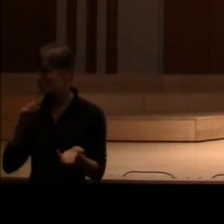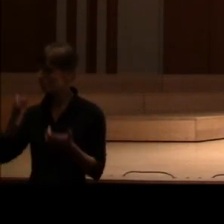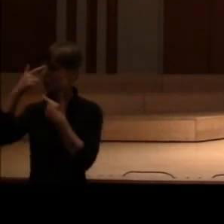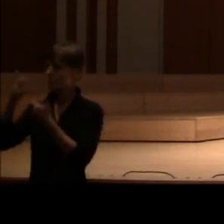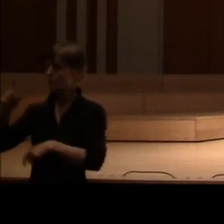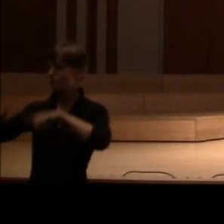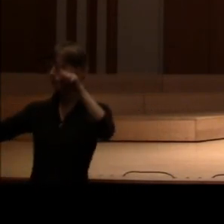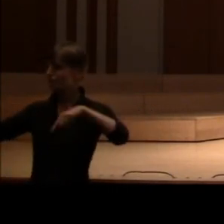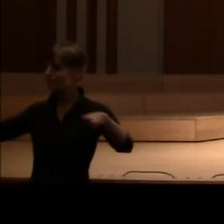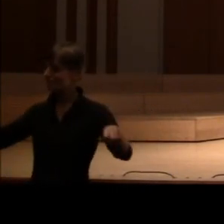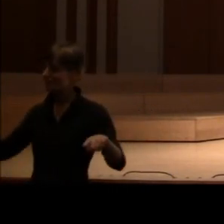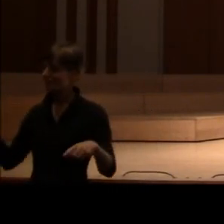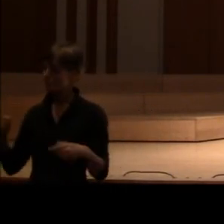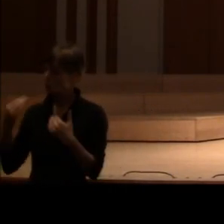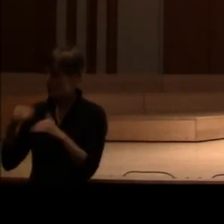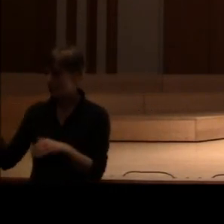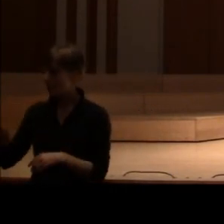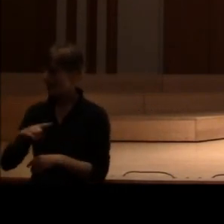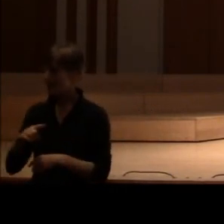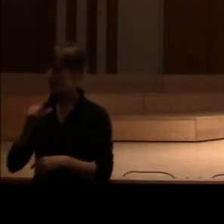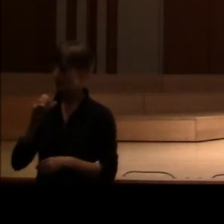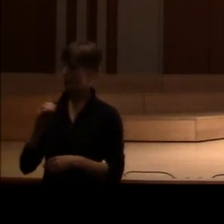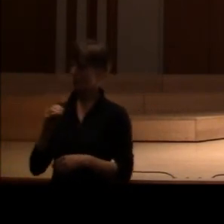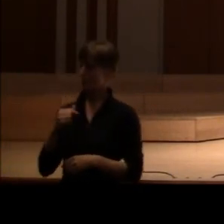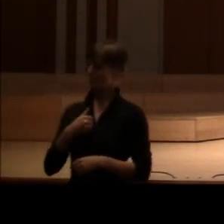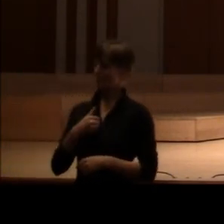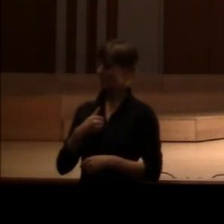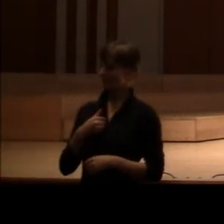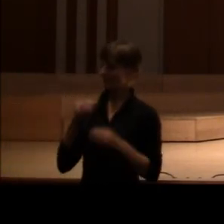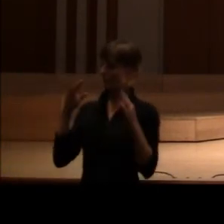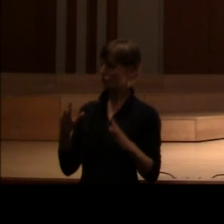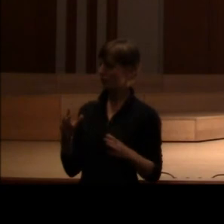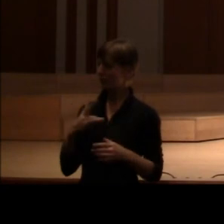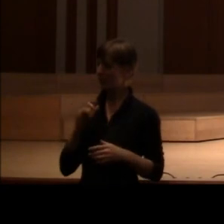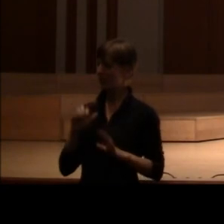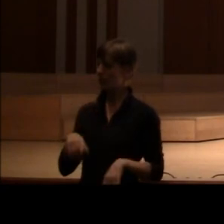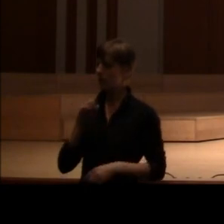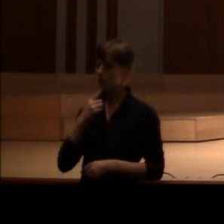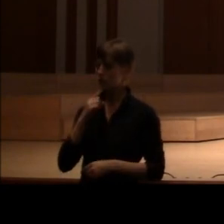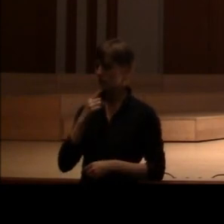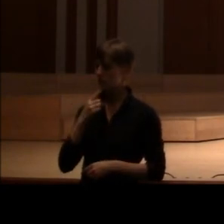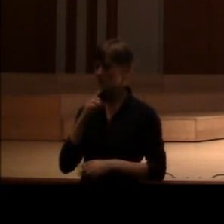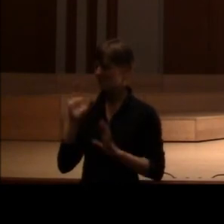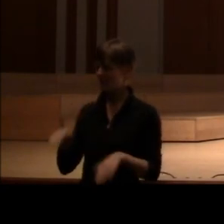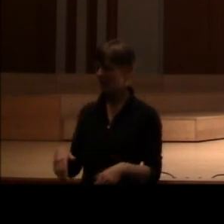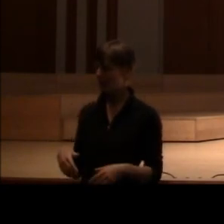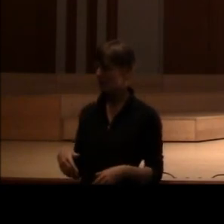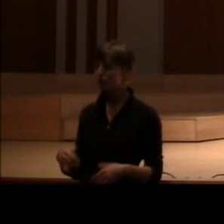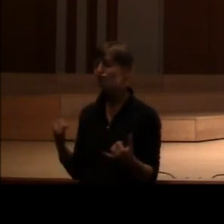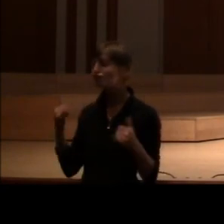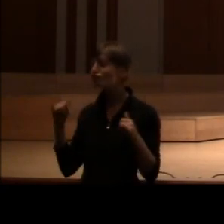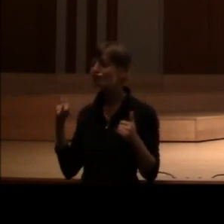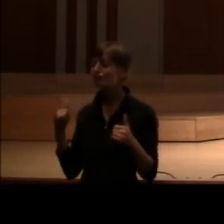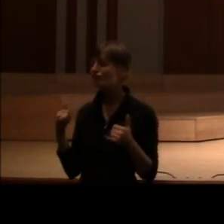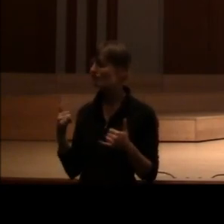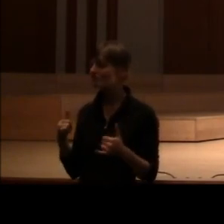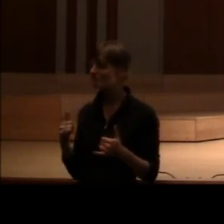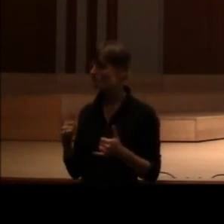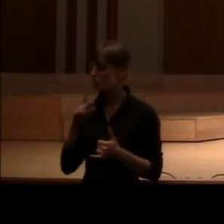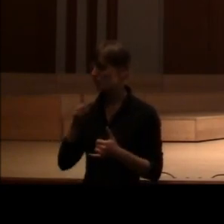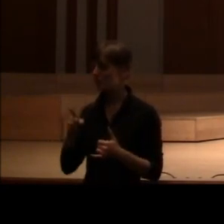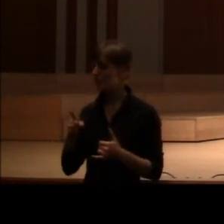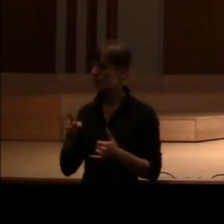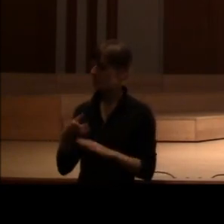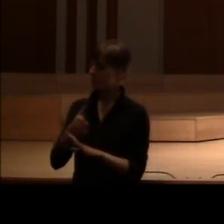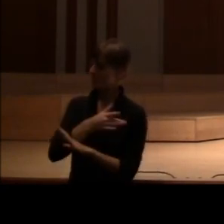that as a writer and a teacher, I felt like I have to take myself less seriously sometimes, because I've been reading so many classics and I